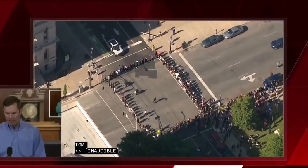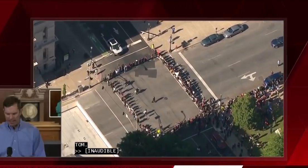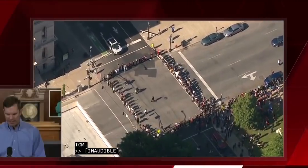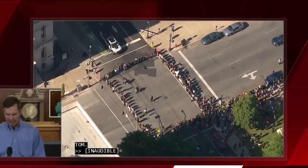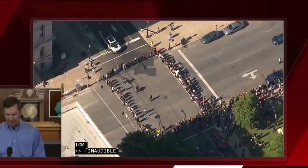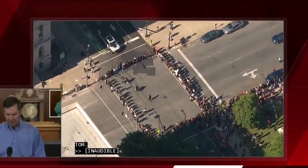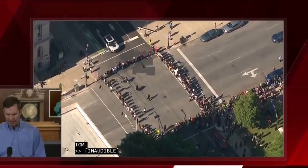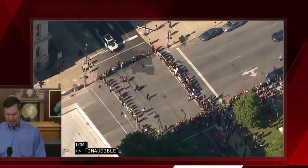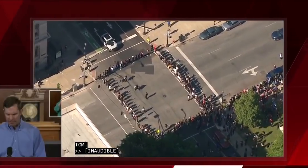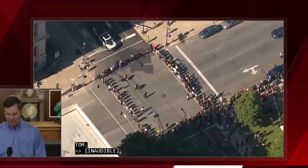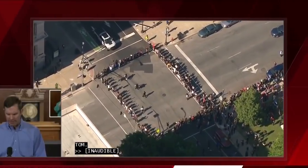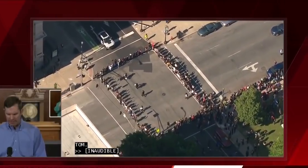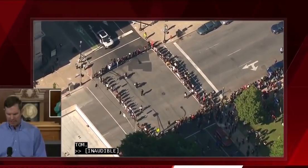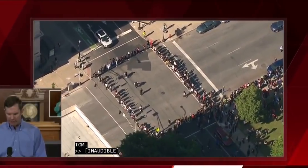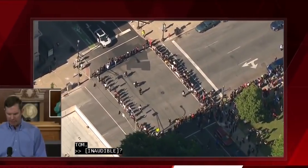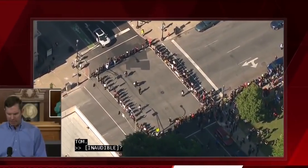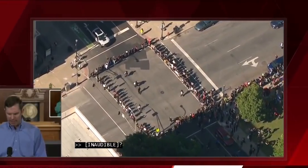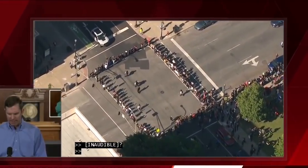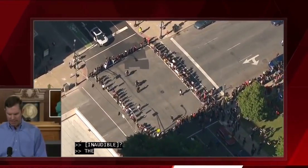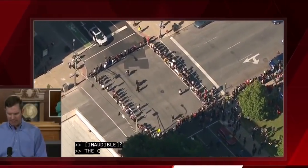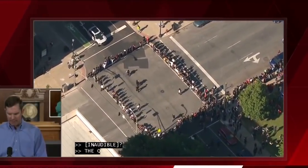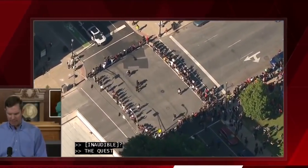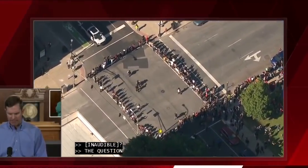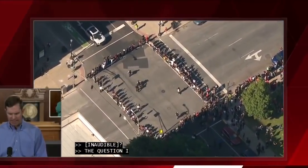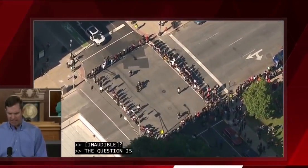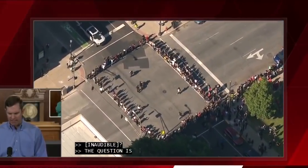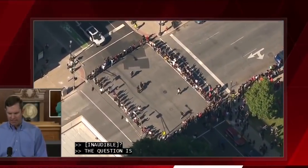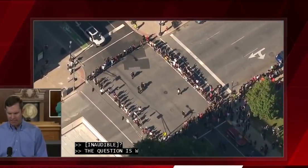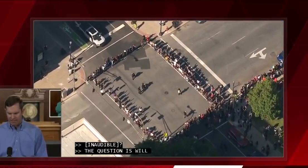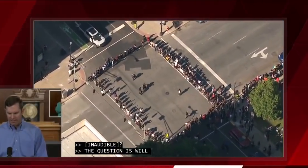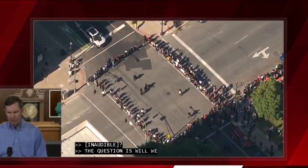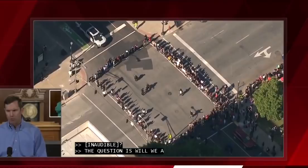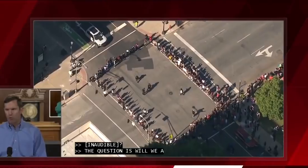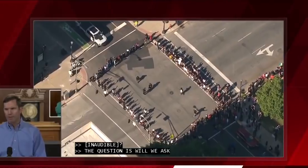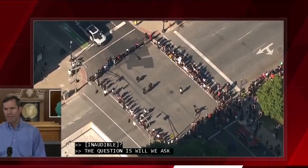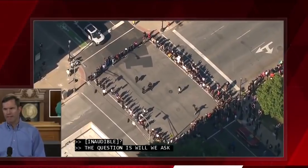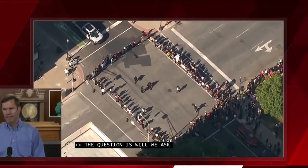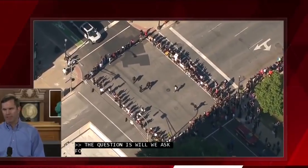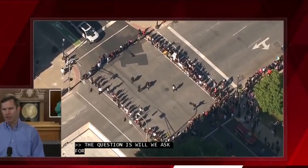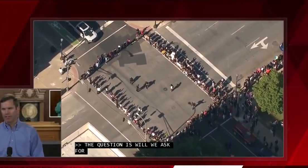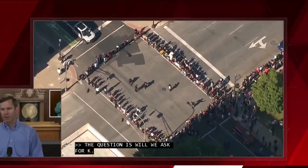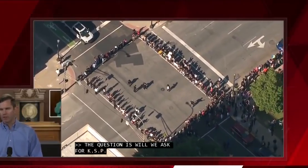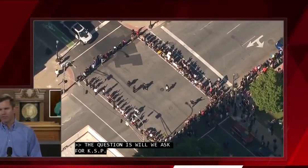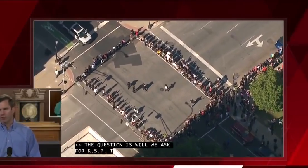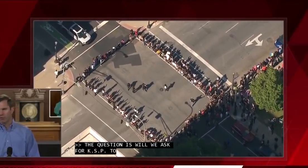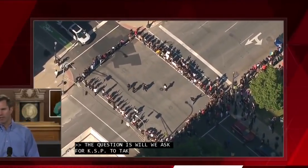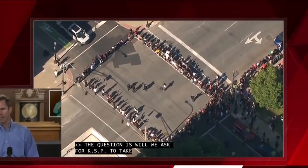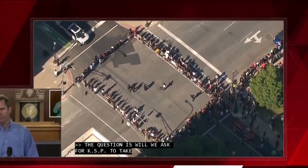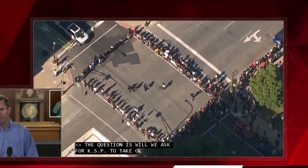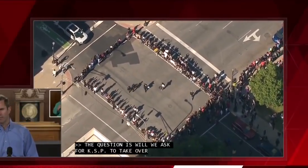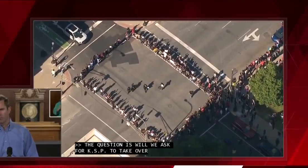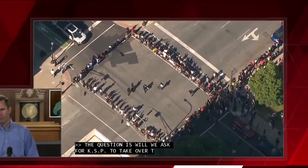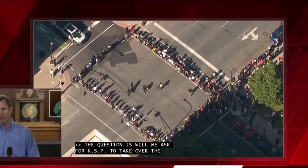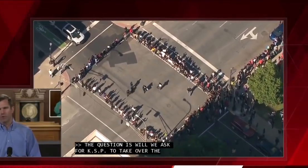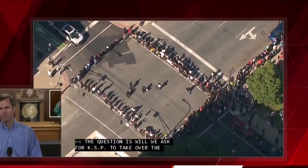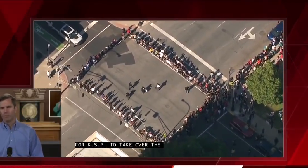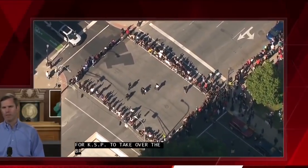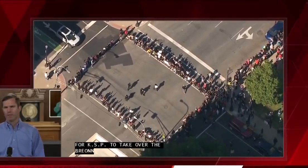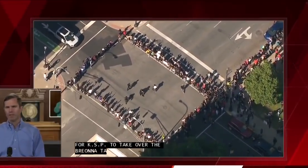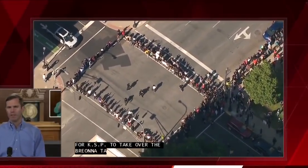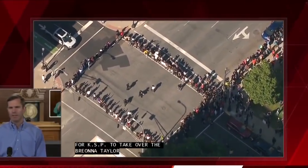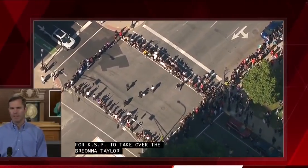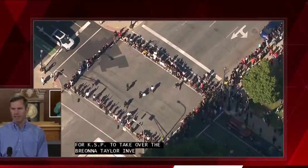Question is, will we ask for KSP to take over the Breonna Taylor investigation? This is one that I've already called for an independent